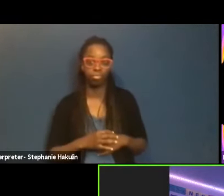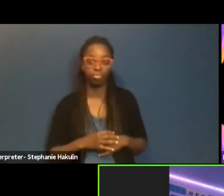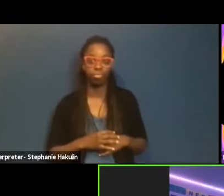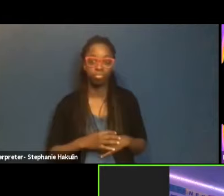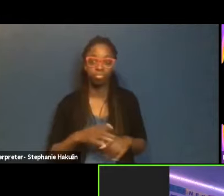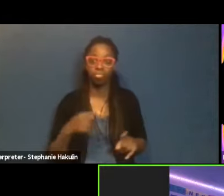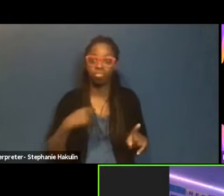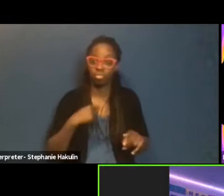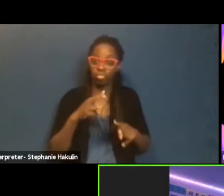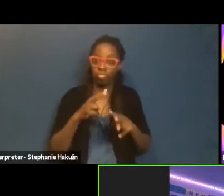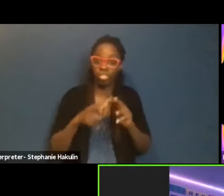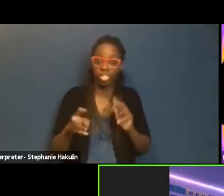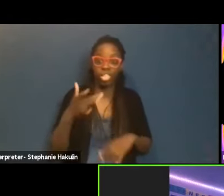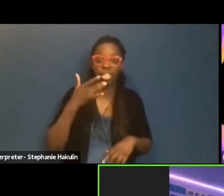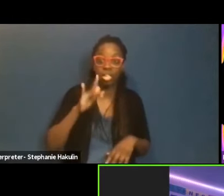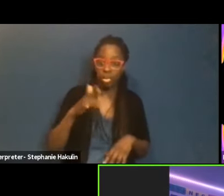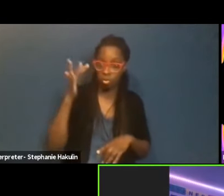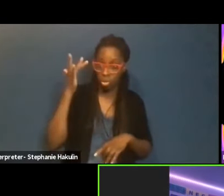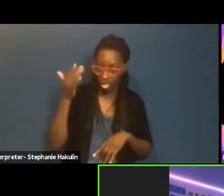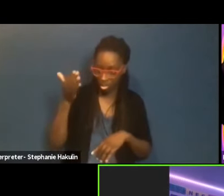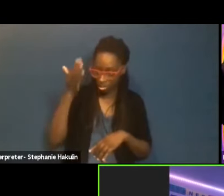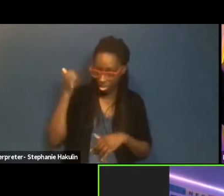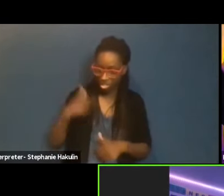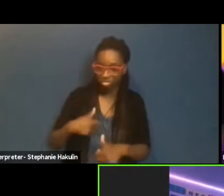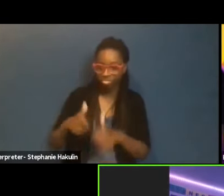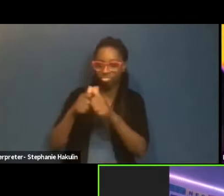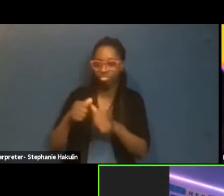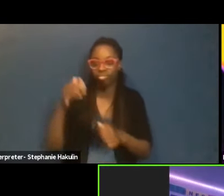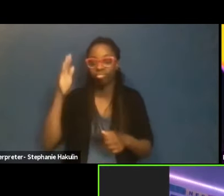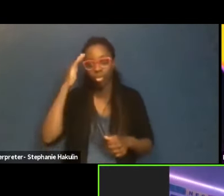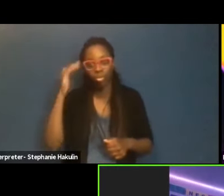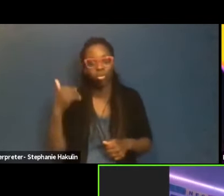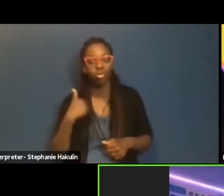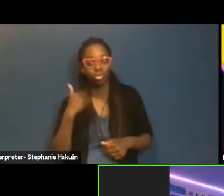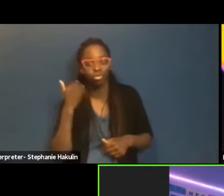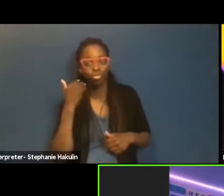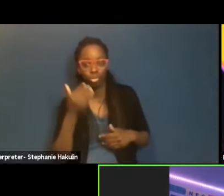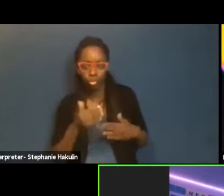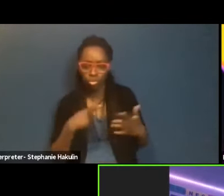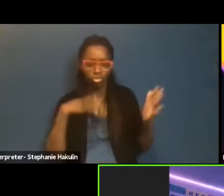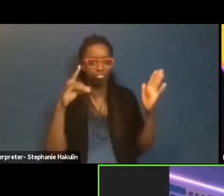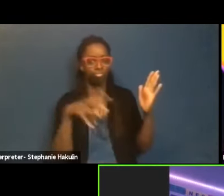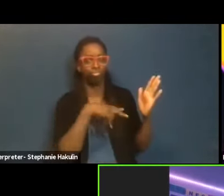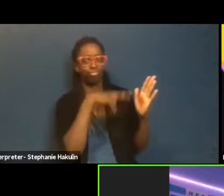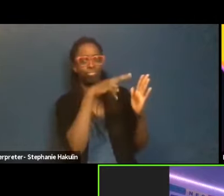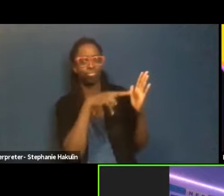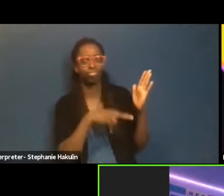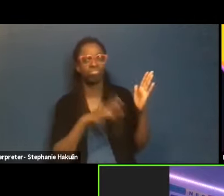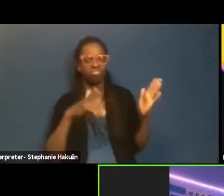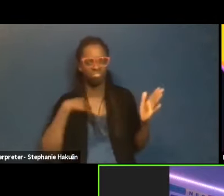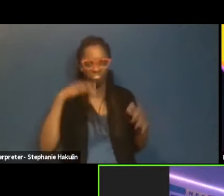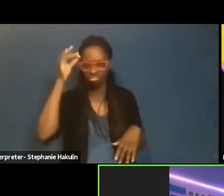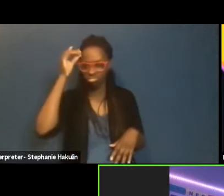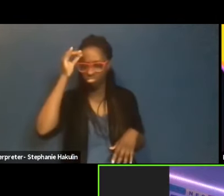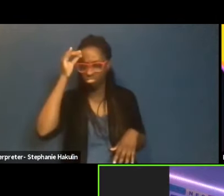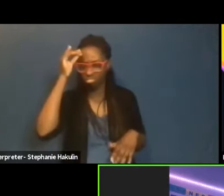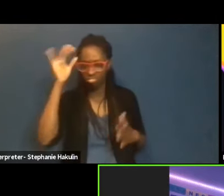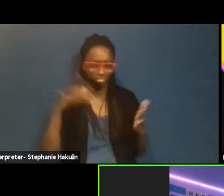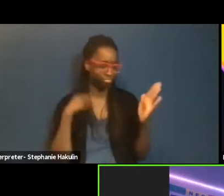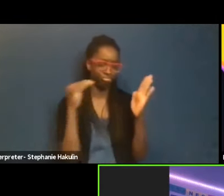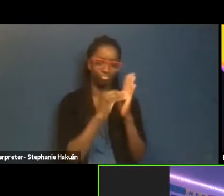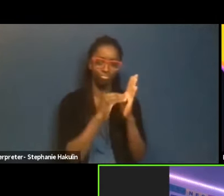back. You know how hoes be. I look myself inside a mirror, put a penny to my thoughts and send a message to the God for wishing. Don't forget my past